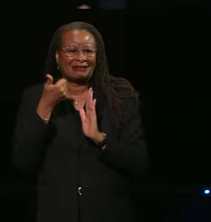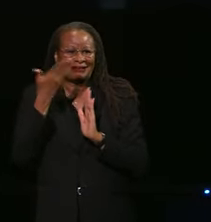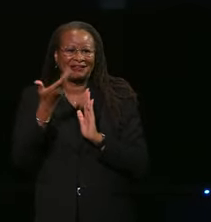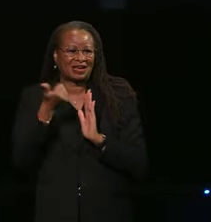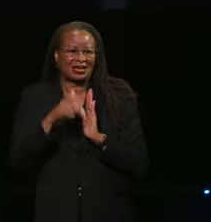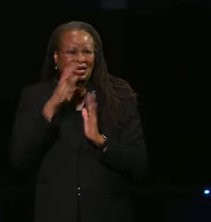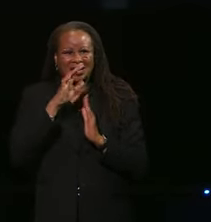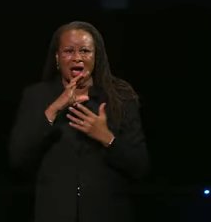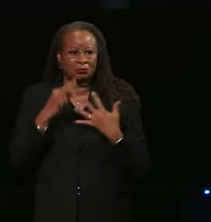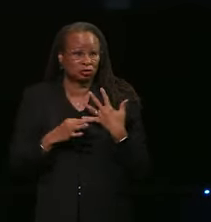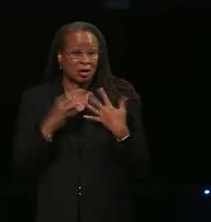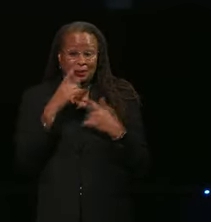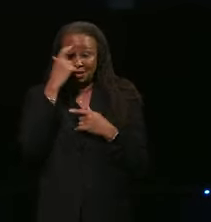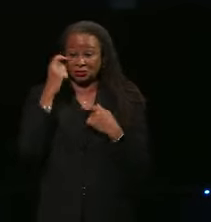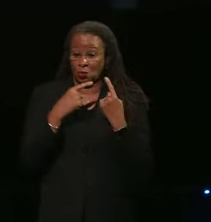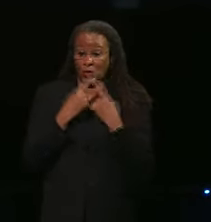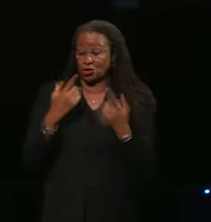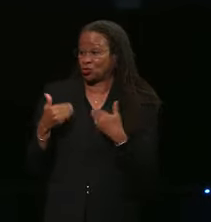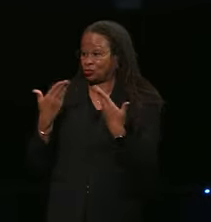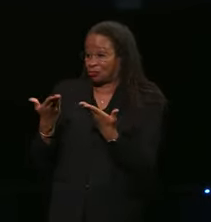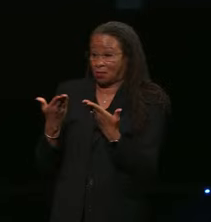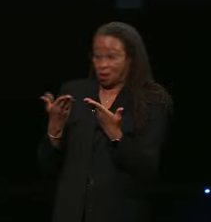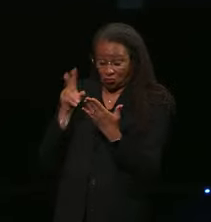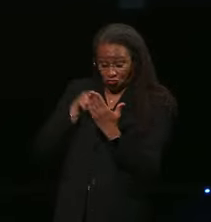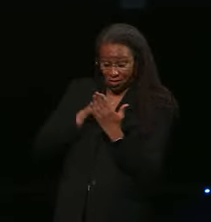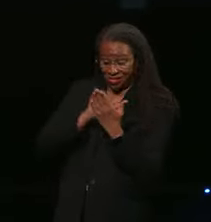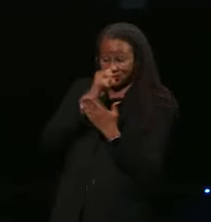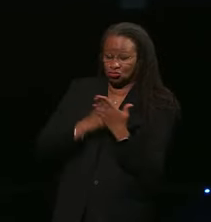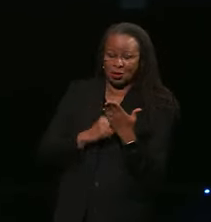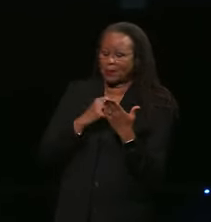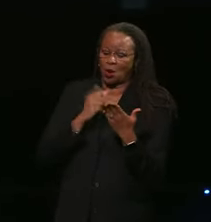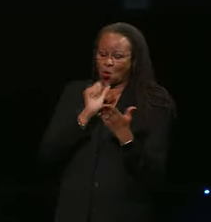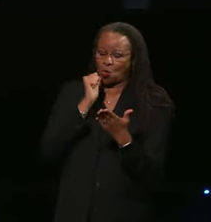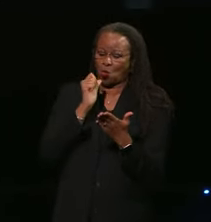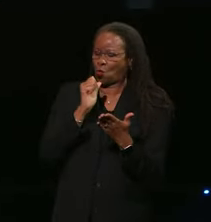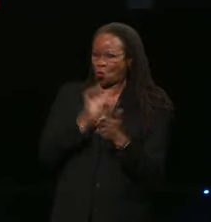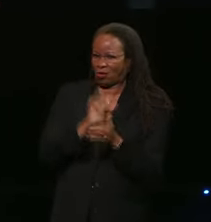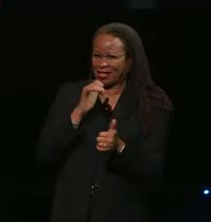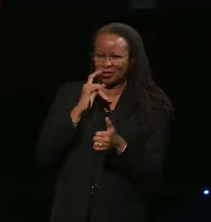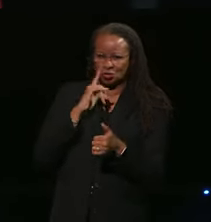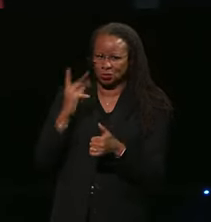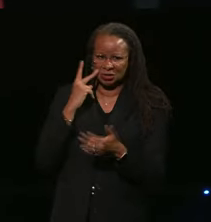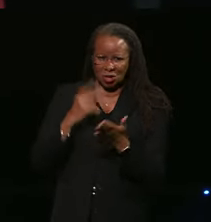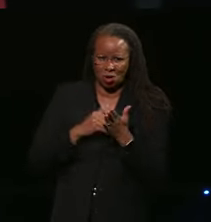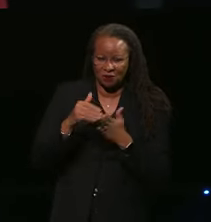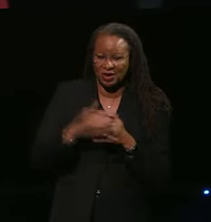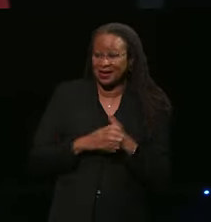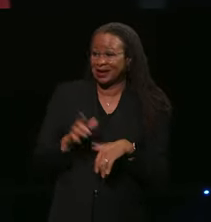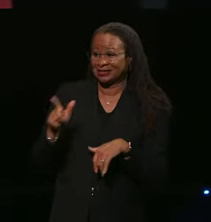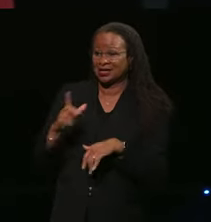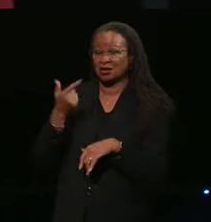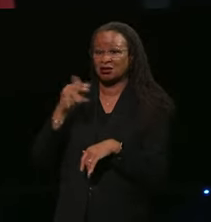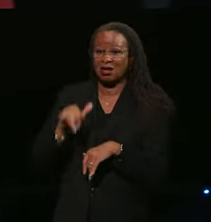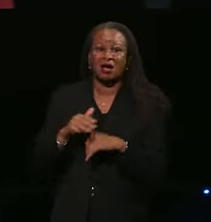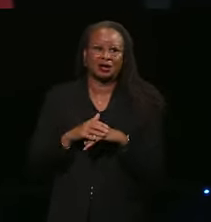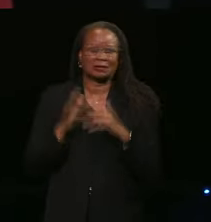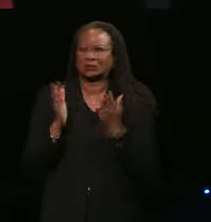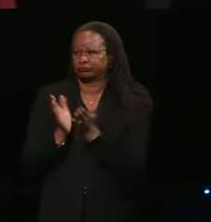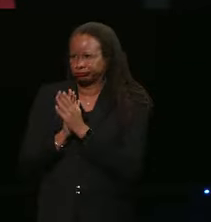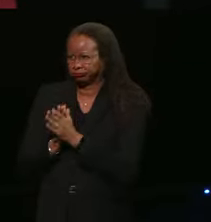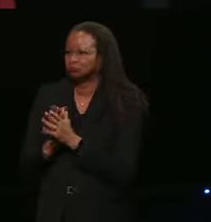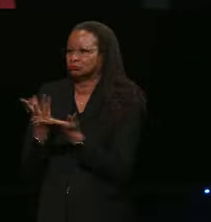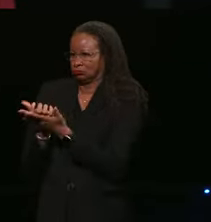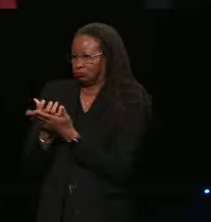you read a script like that, well, work doesn't come along like that very often. So I begged and pleaded for Guy, and he very kindly gave me the job.